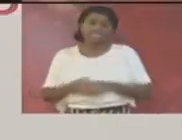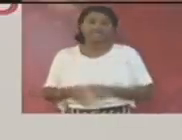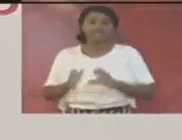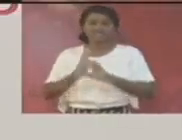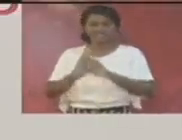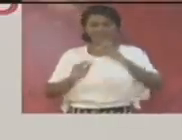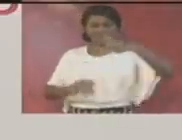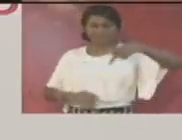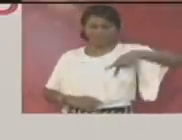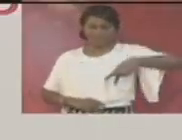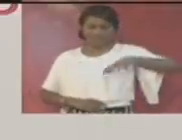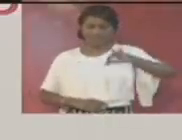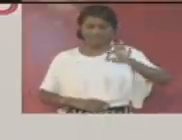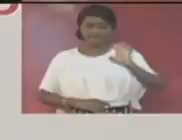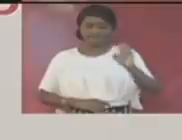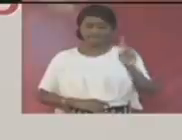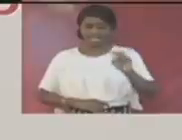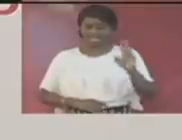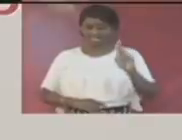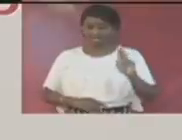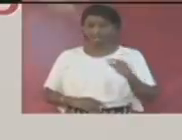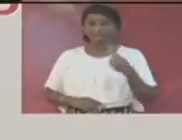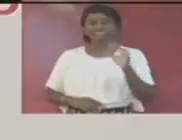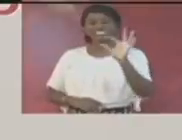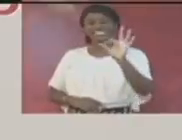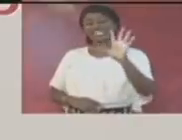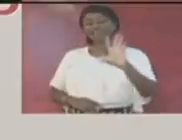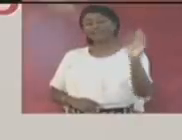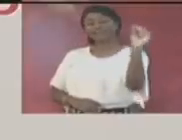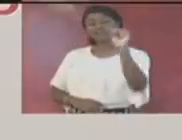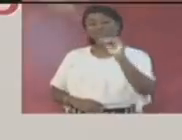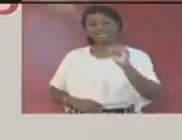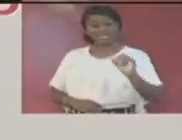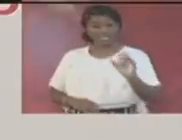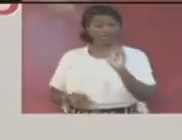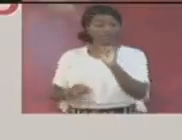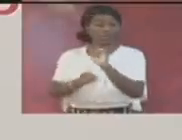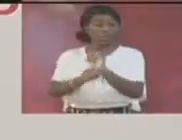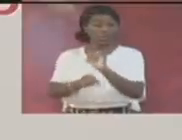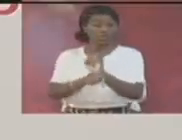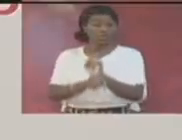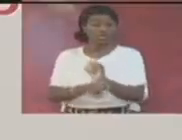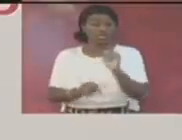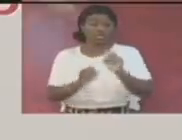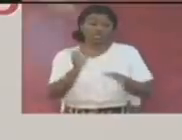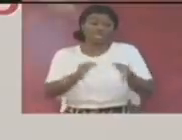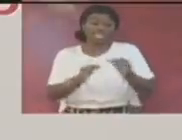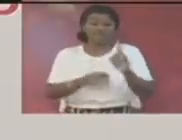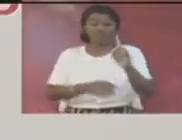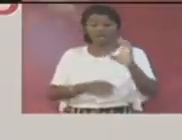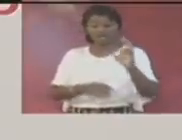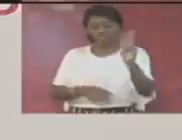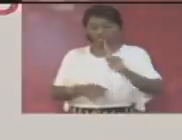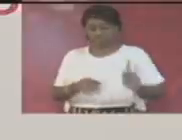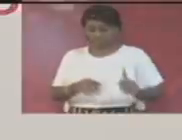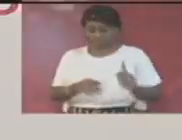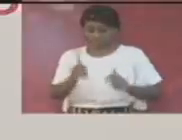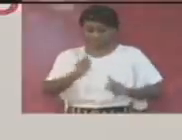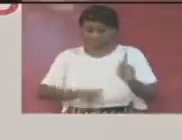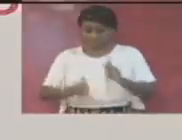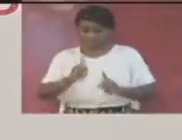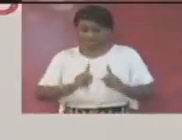vaccine, which purports to be 95% effective. So it means that if 100 persons are vaccinated with that particular